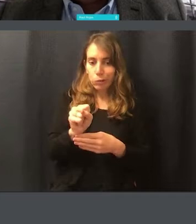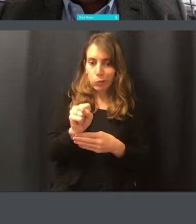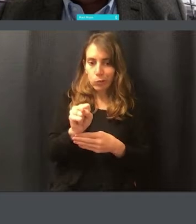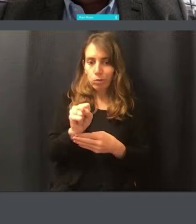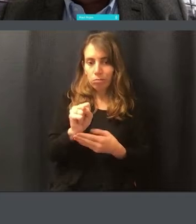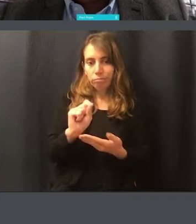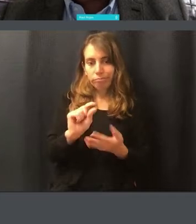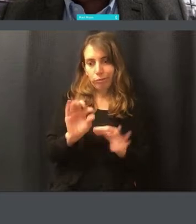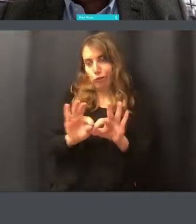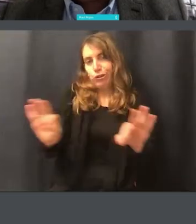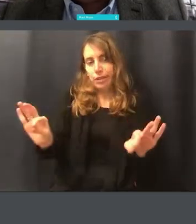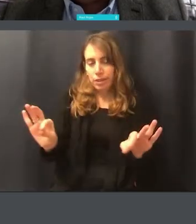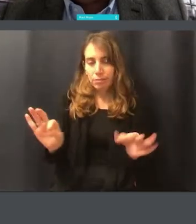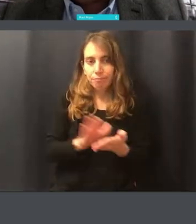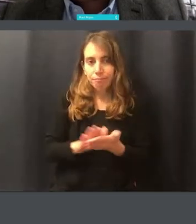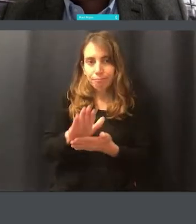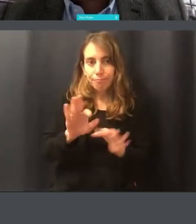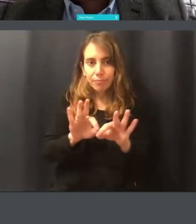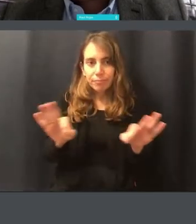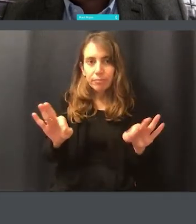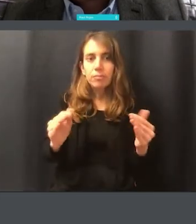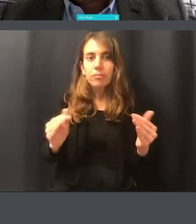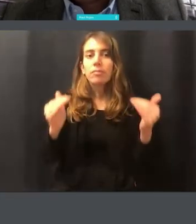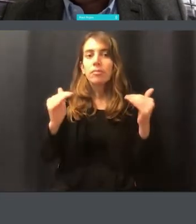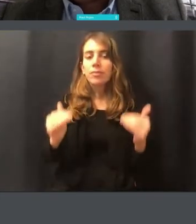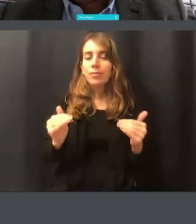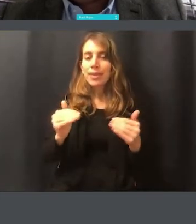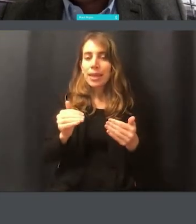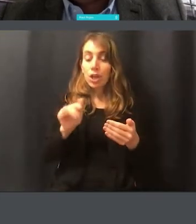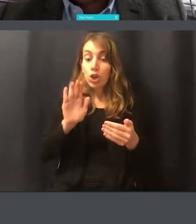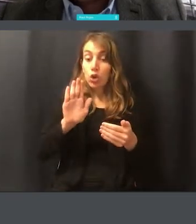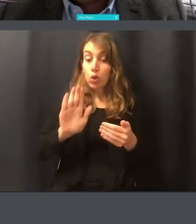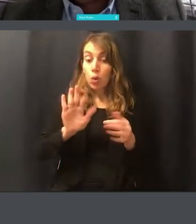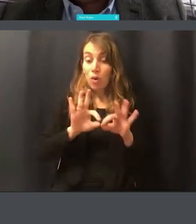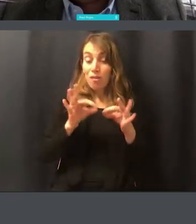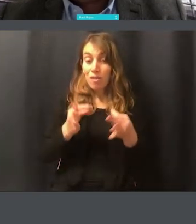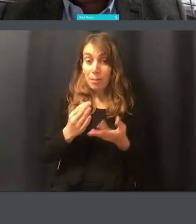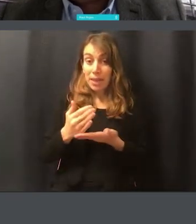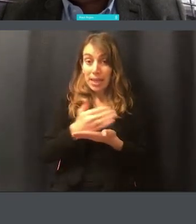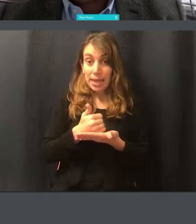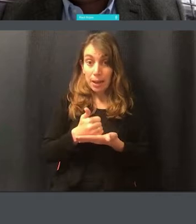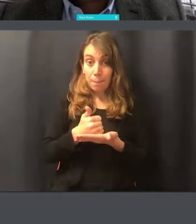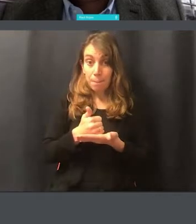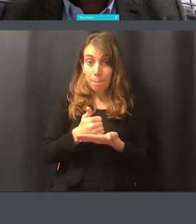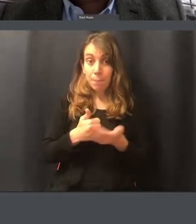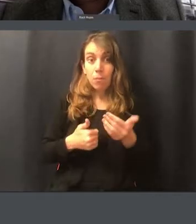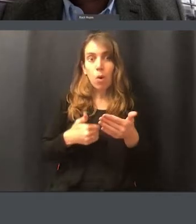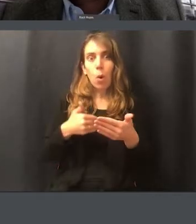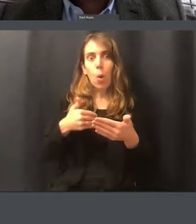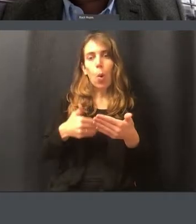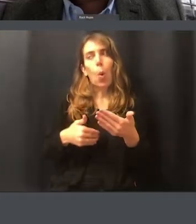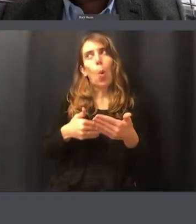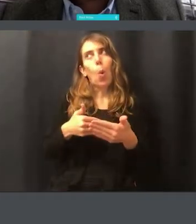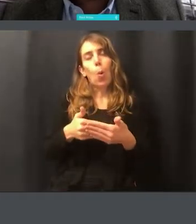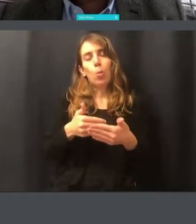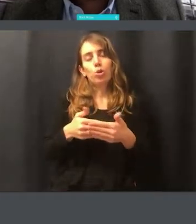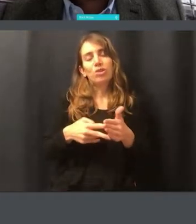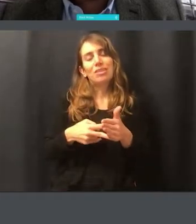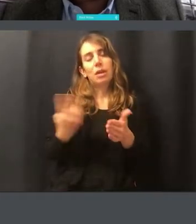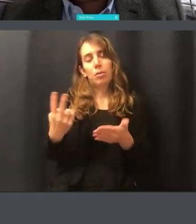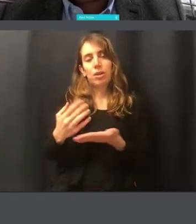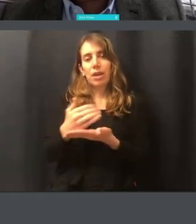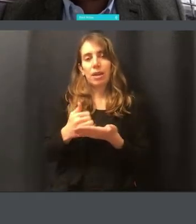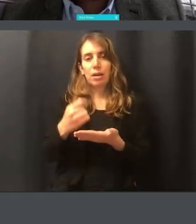big one is your median family income. Big difference, right? Almost double the income for non-ELs. And then kids